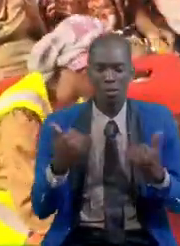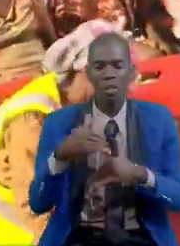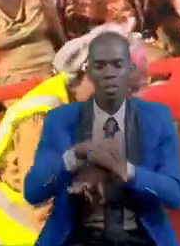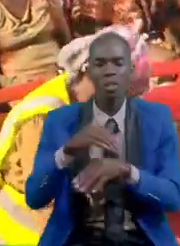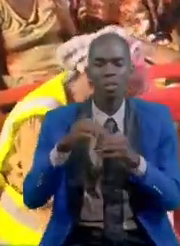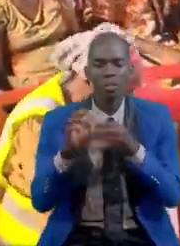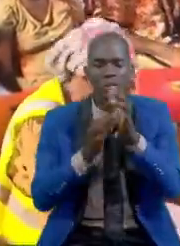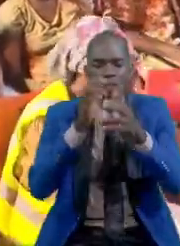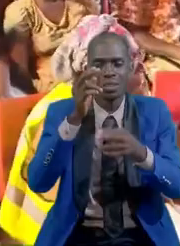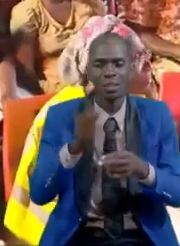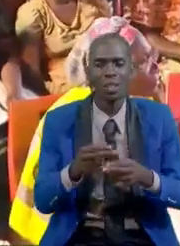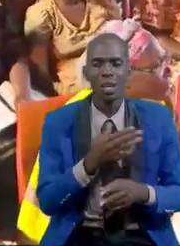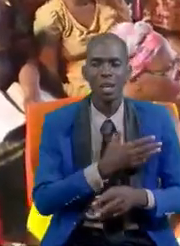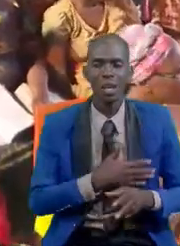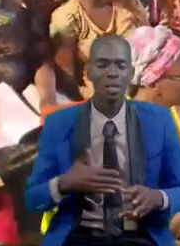And it says,